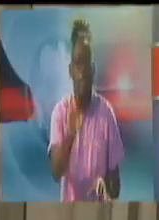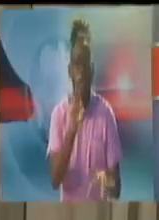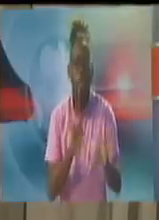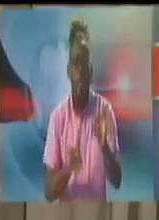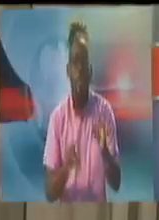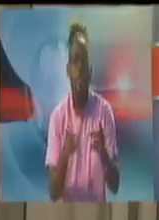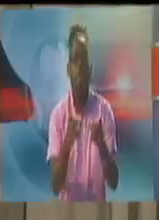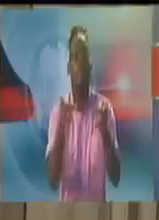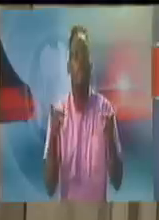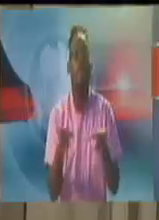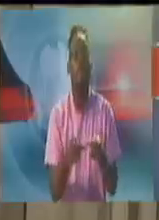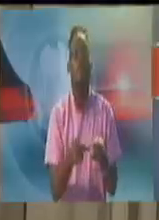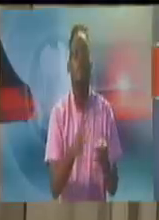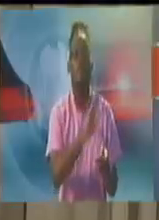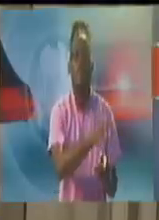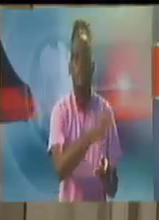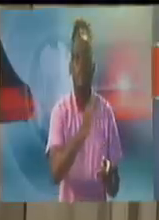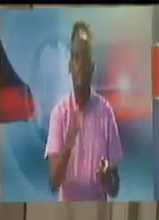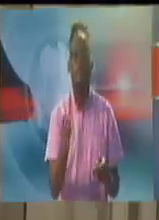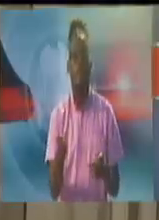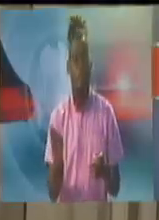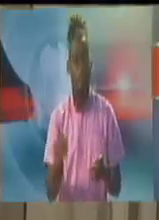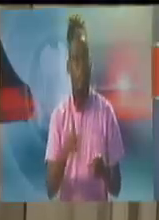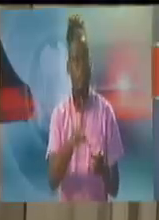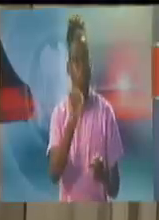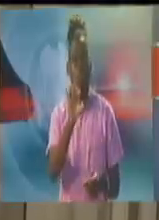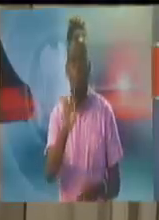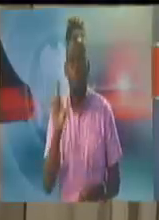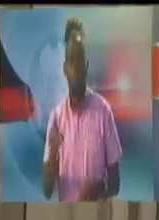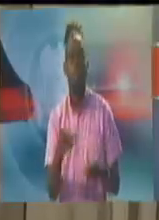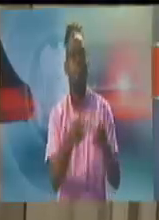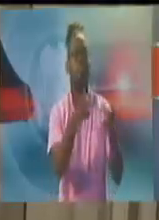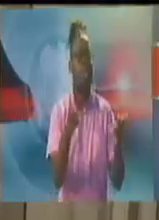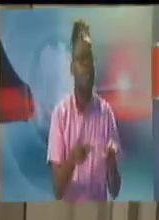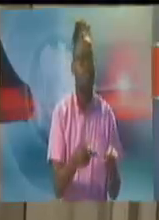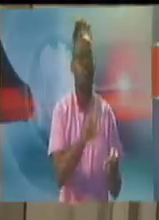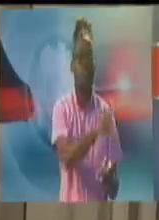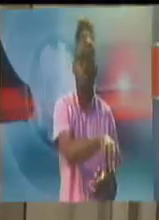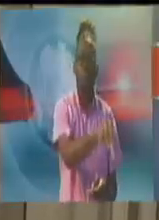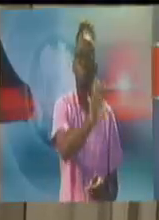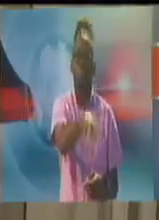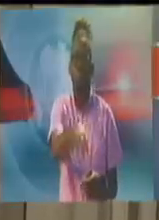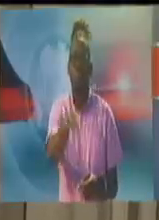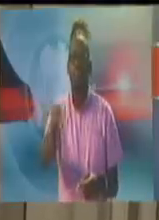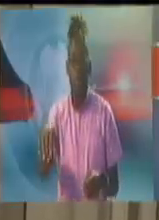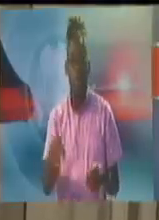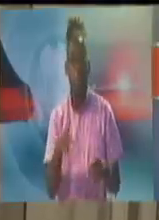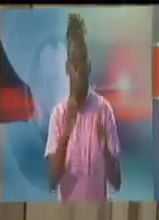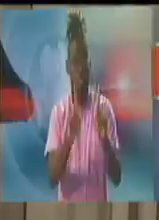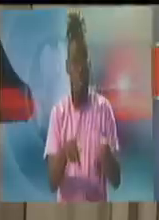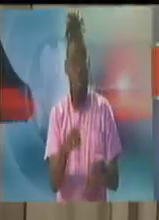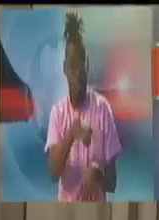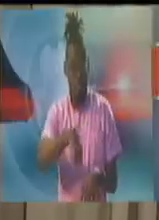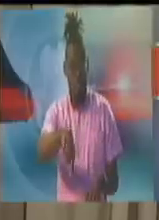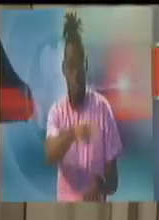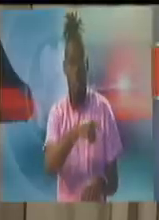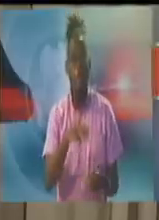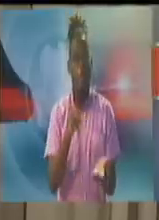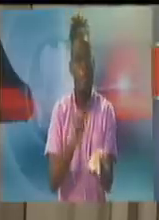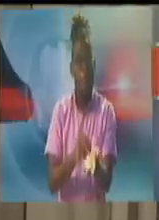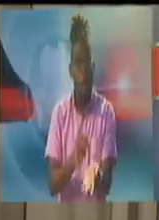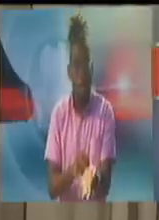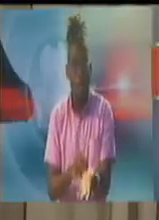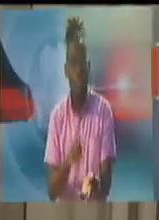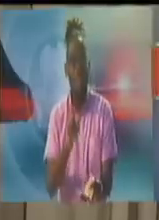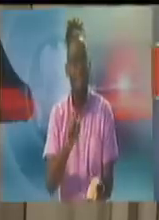I personally got involved knowing that Minister Deyalsingh is dealing with the medical issues coming at him very quickly, along with the Trinidad